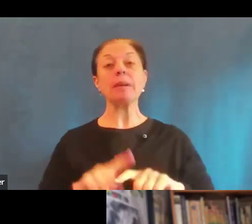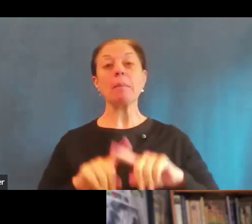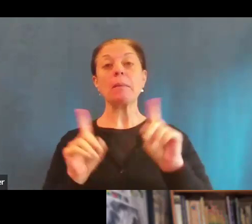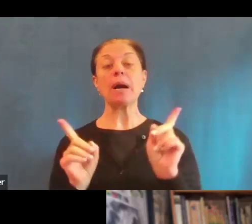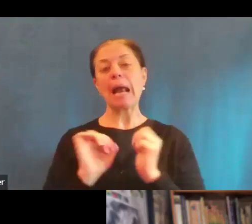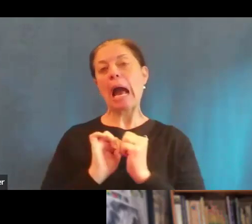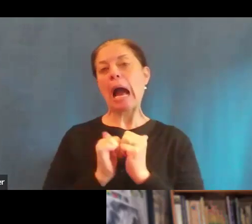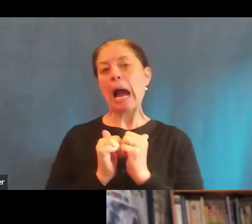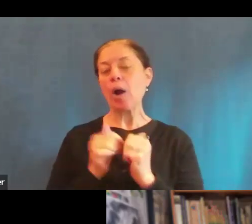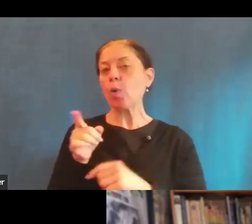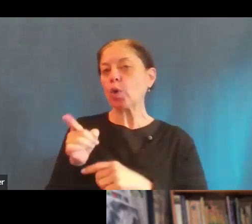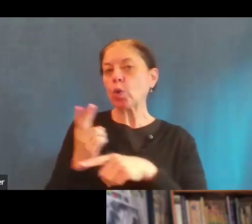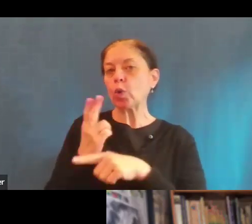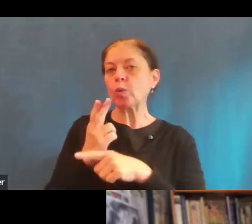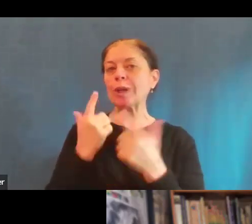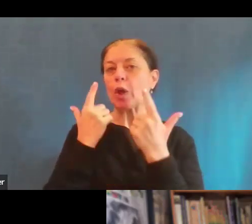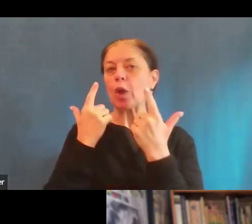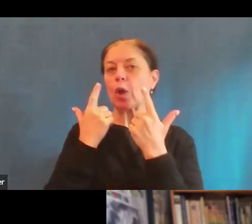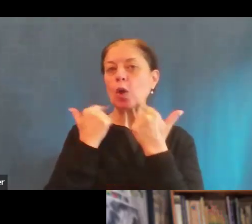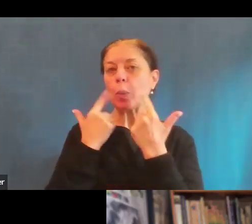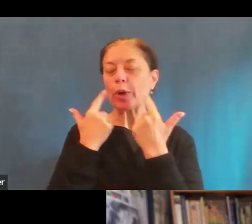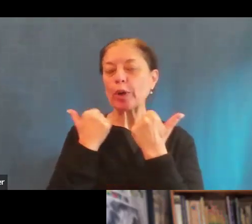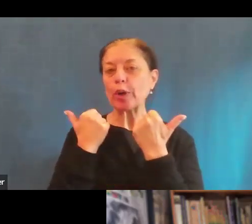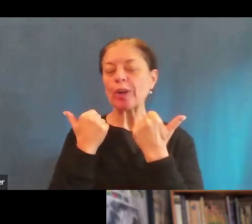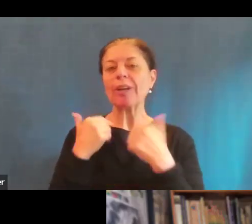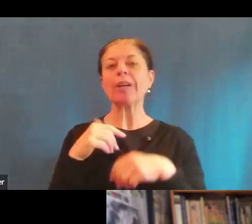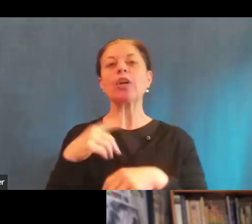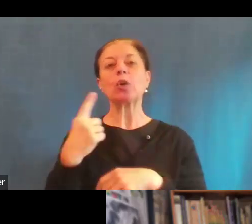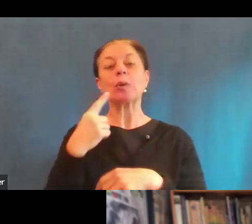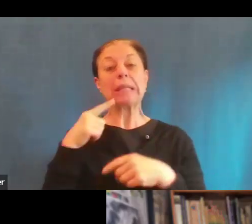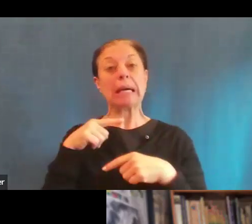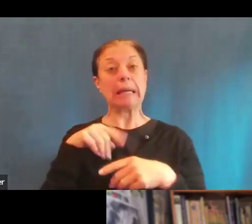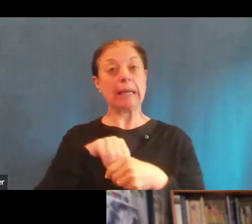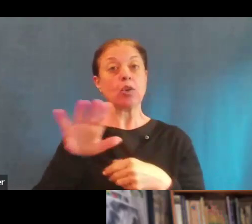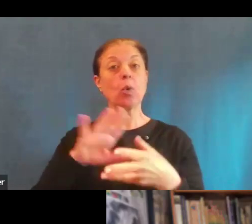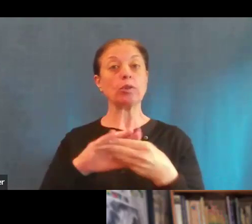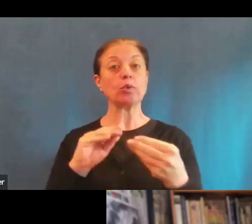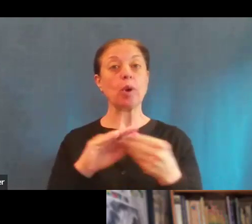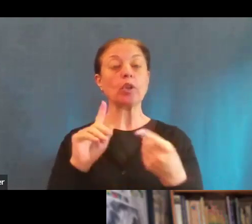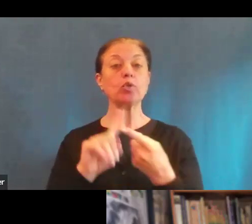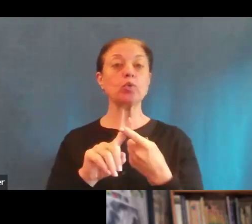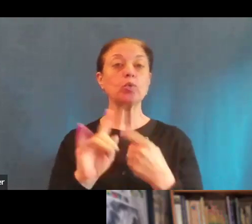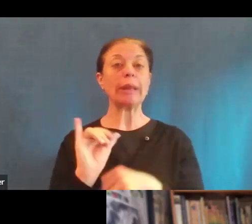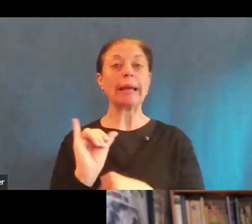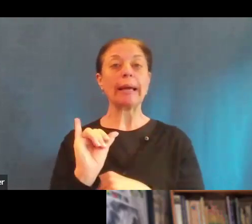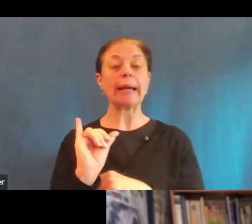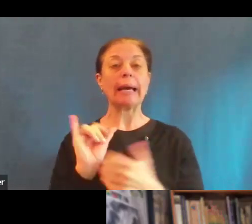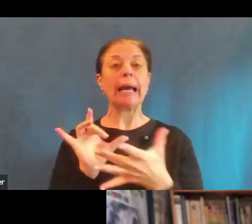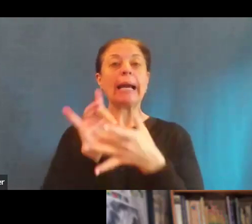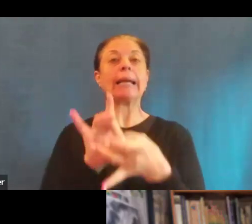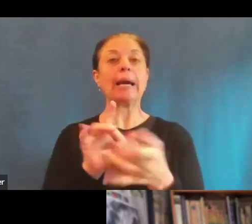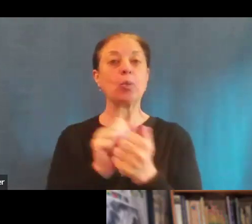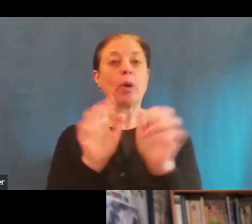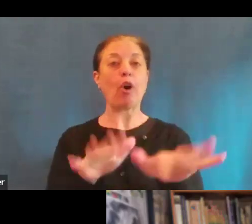But how are you using humor, would you say, in this story to like connect with